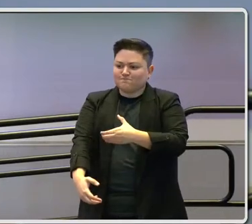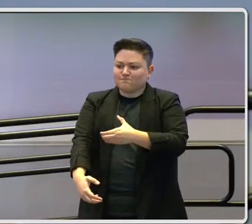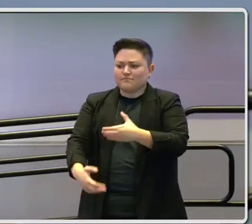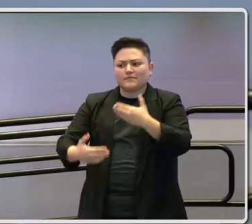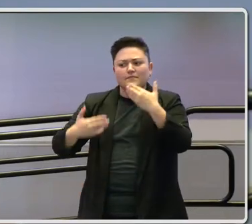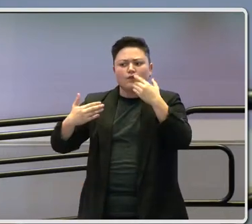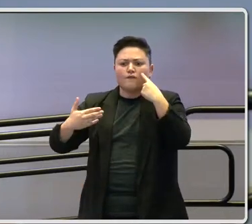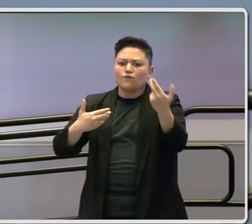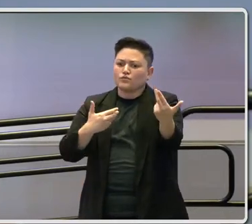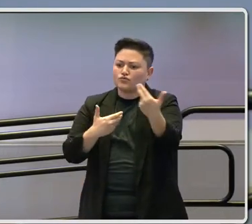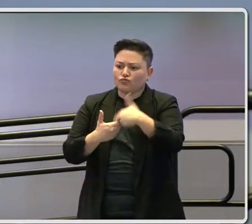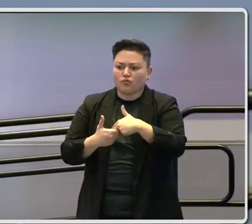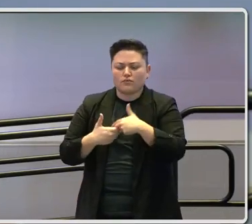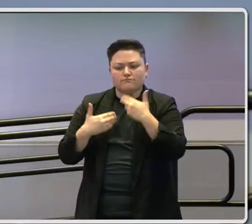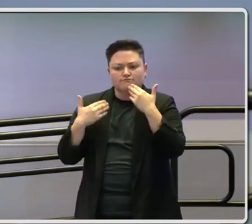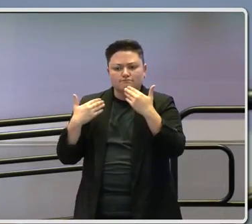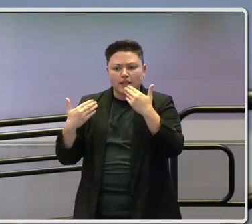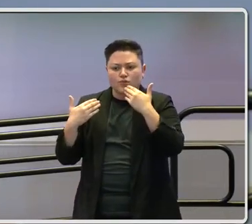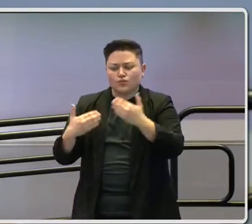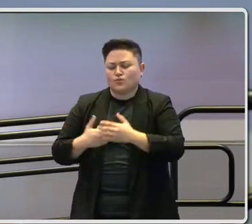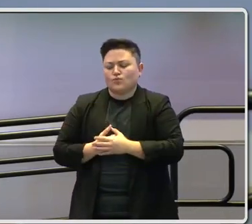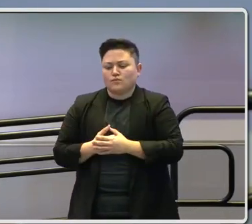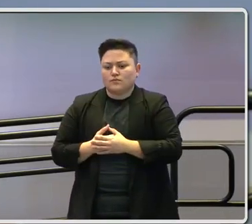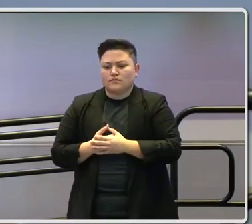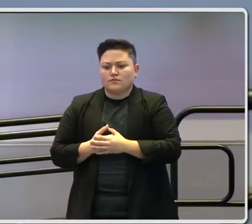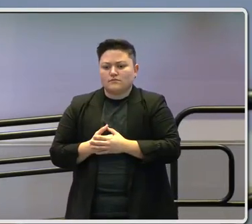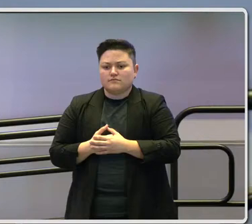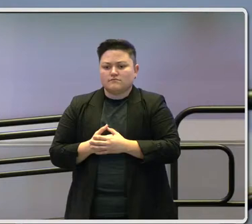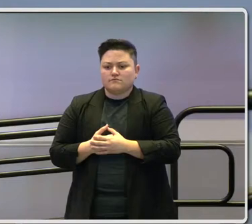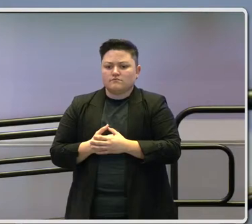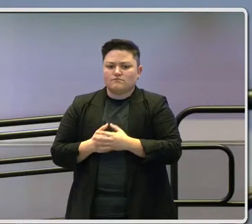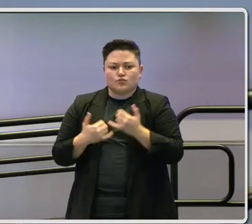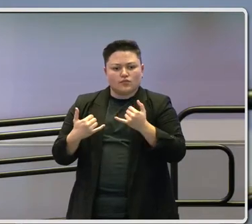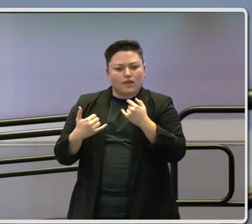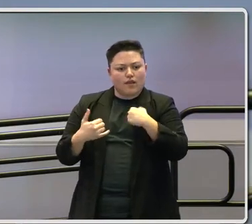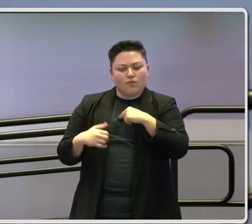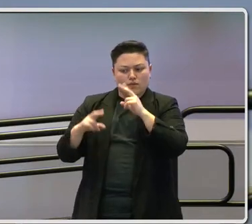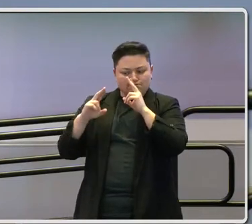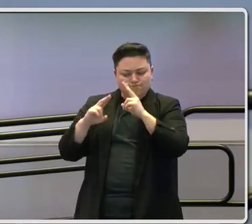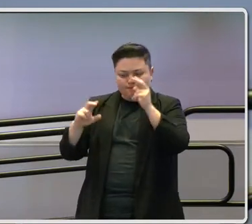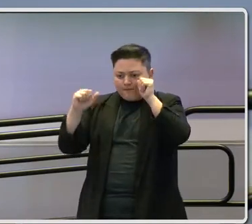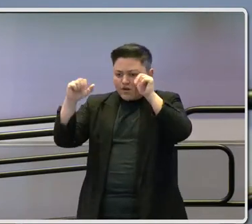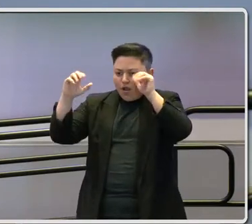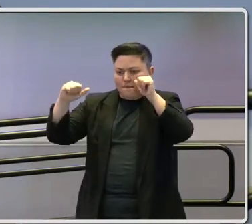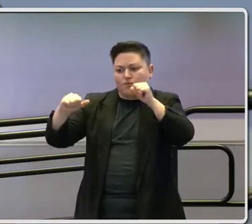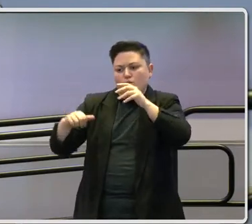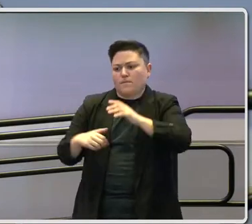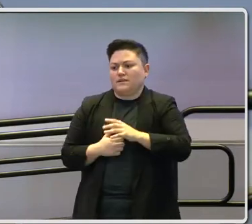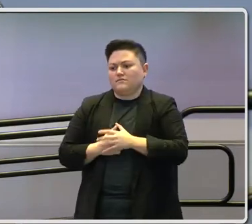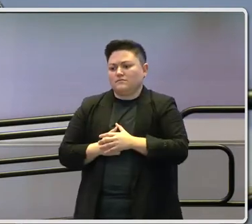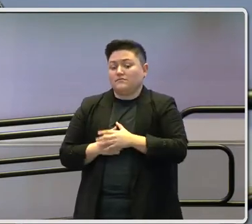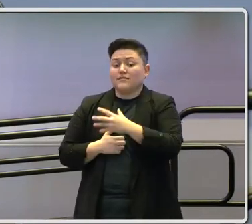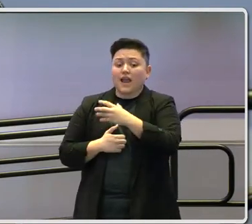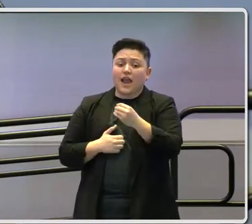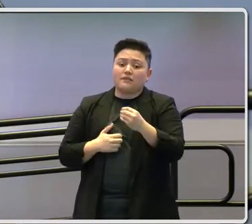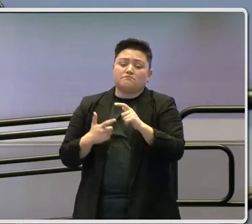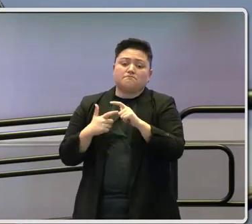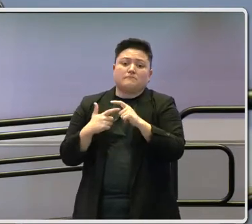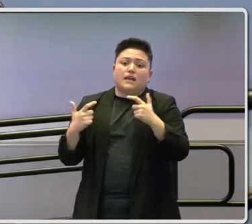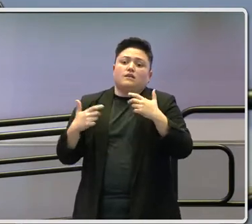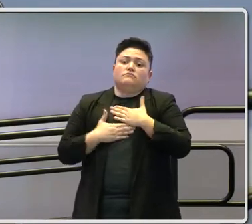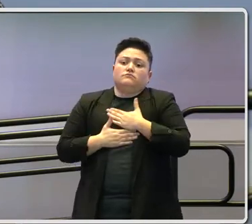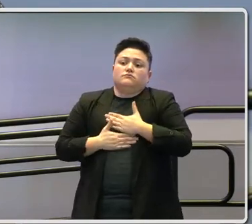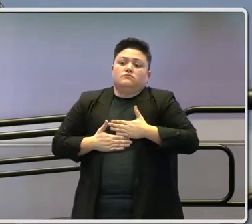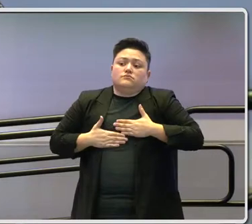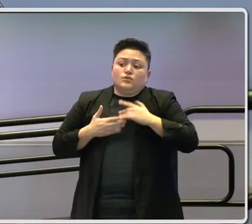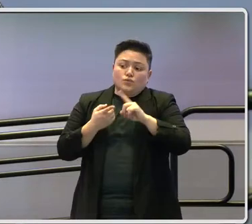for joining in this phenomenal celebration honoring phenomenal women, and also a huge appreciation